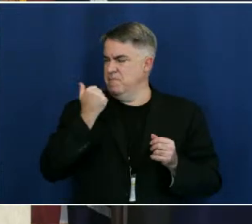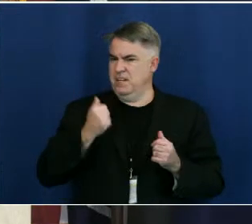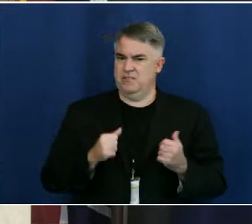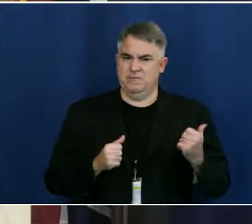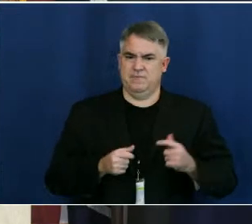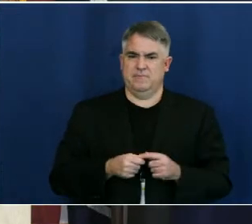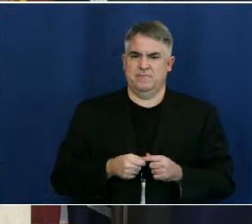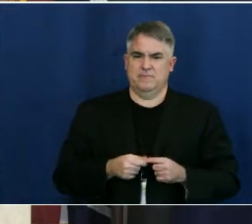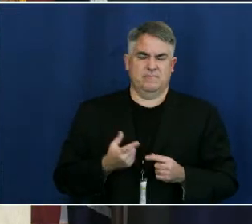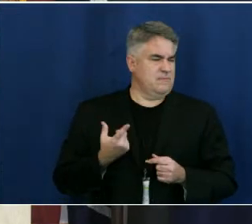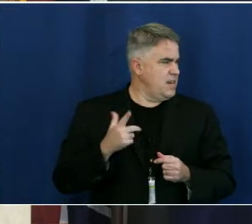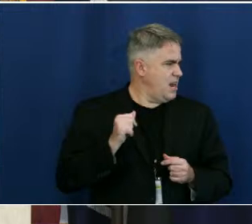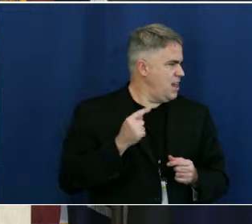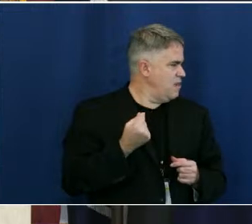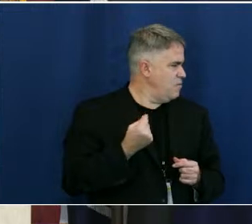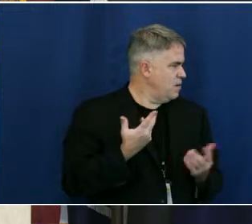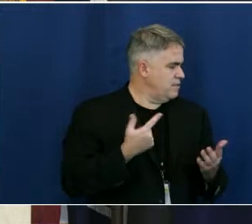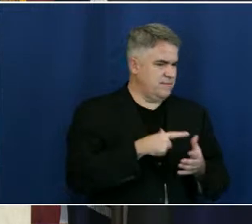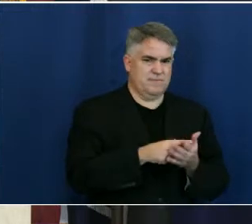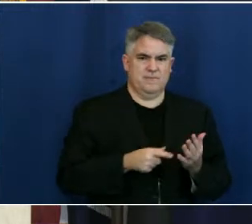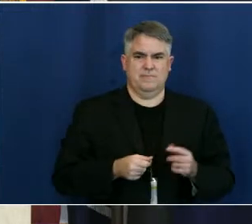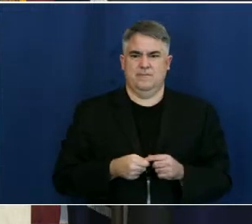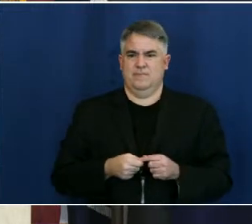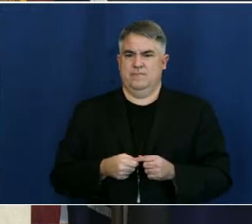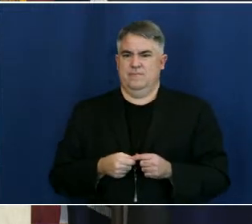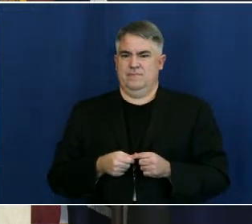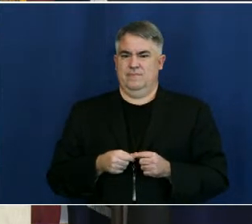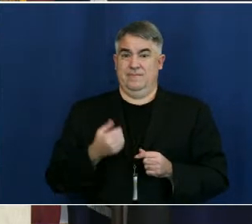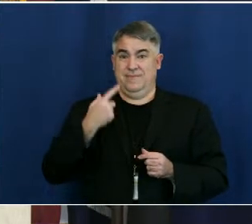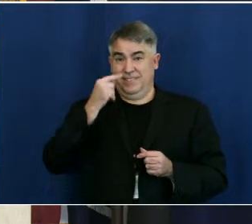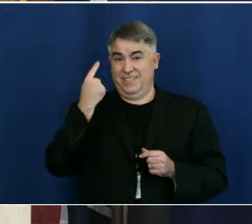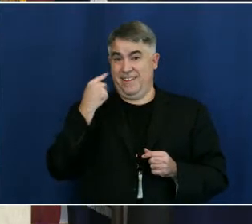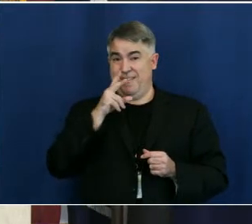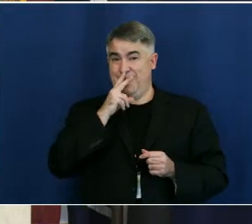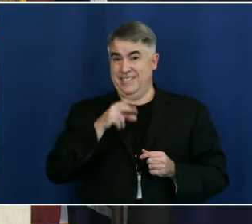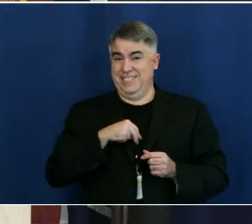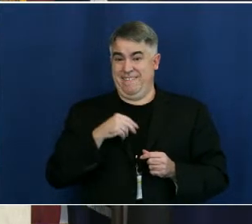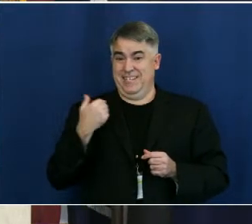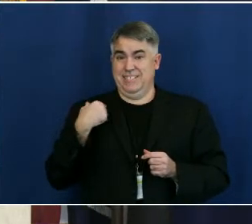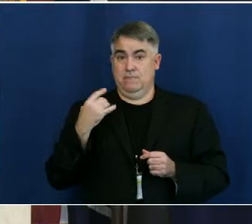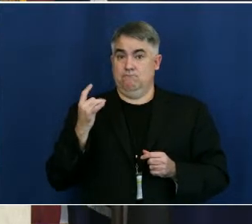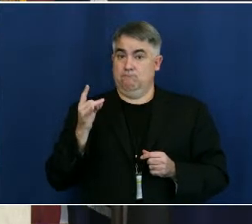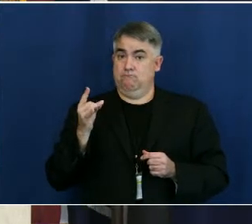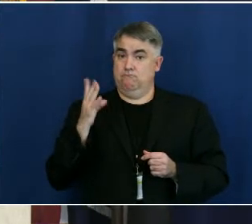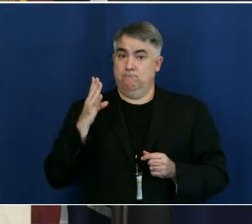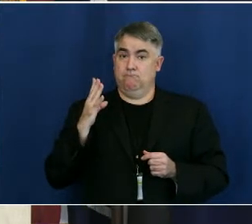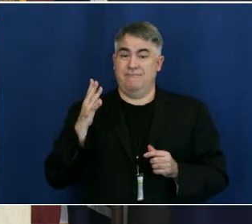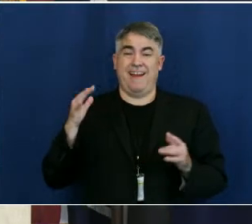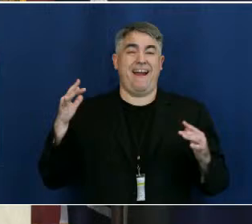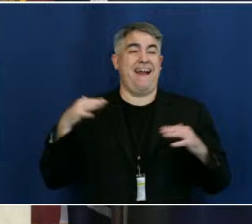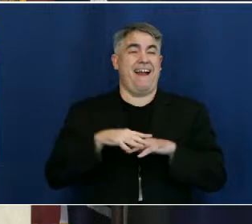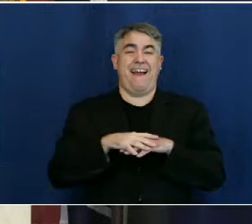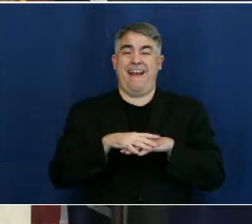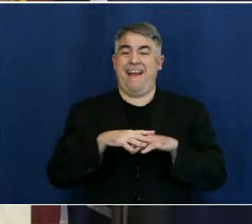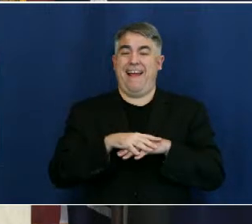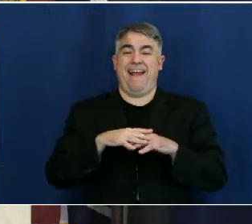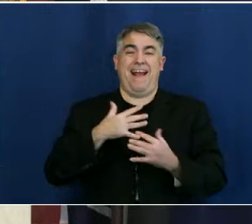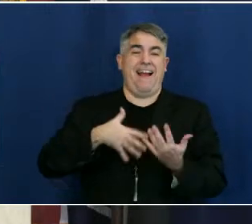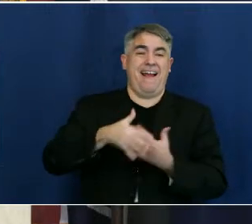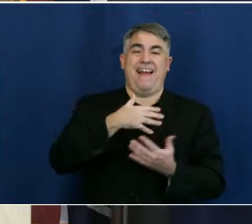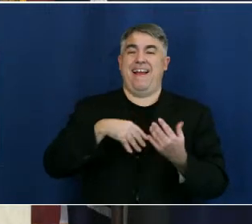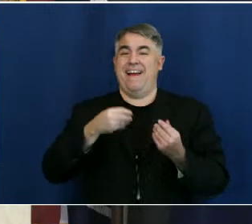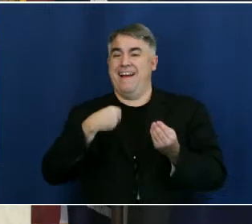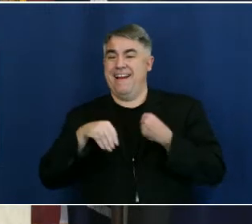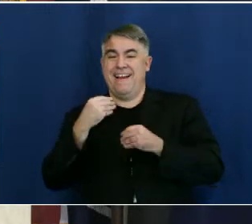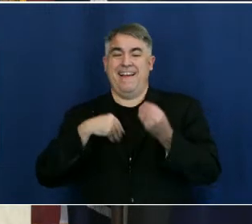We saw the number that Thanksgiving did to us as a region. People gathered for extended periods of time when cases were increasing, and it